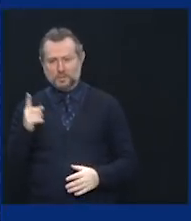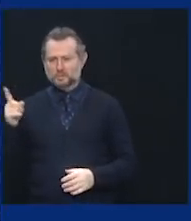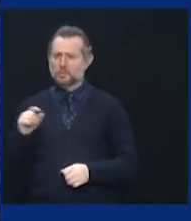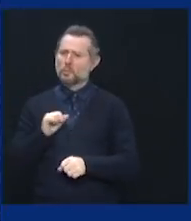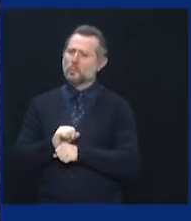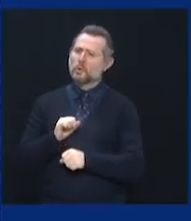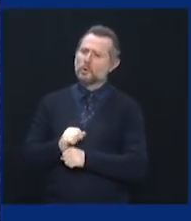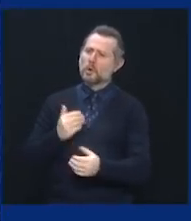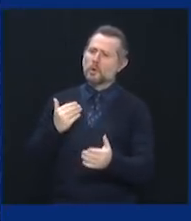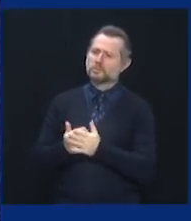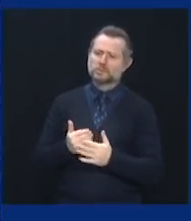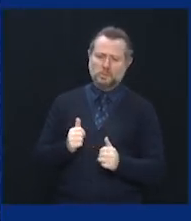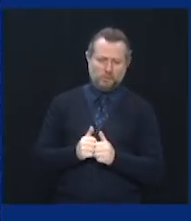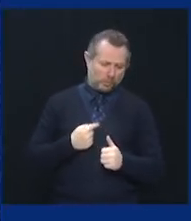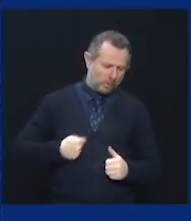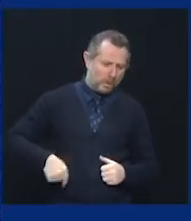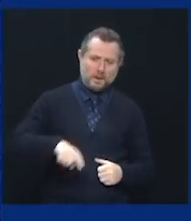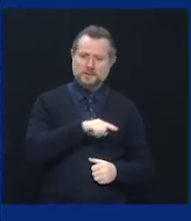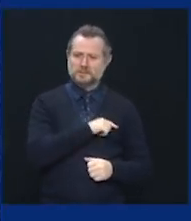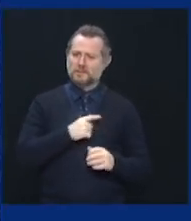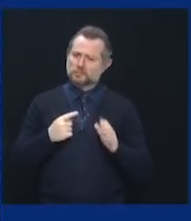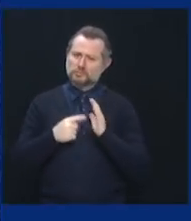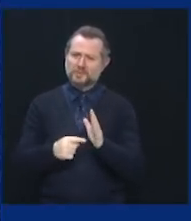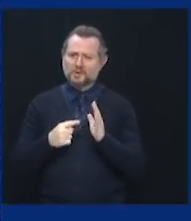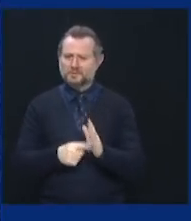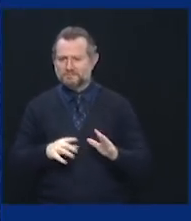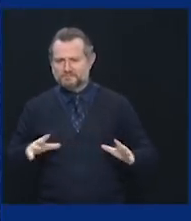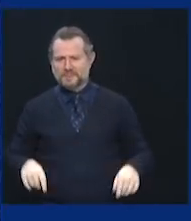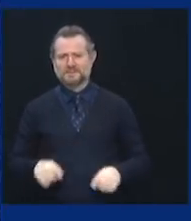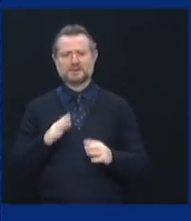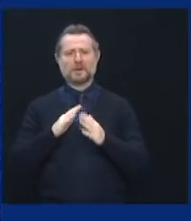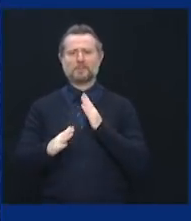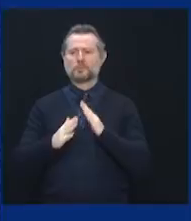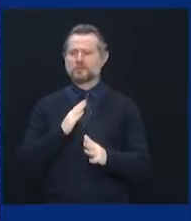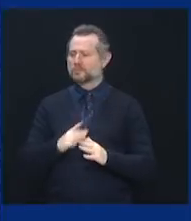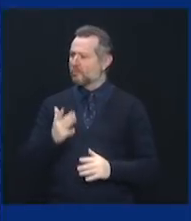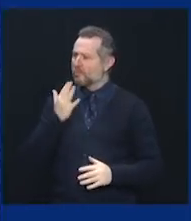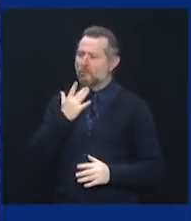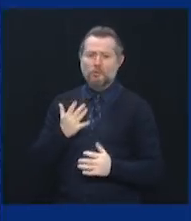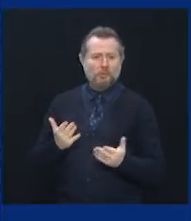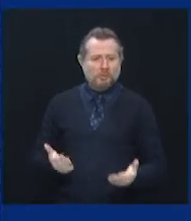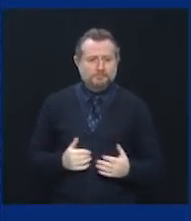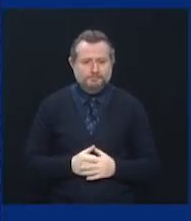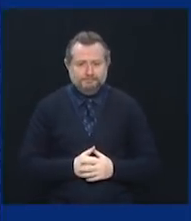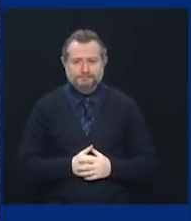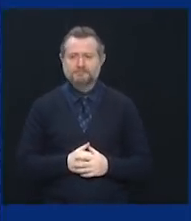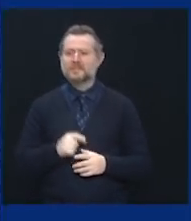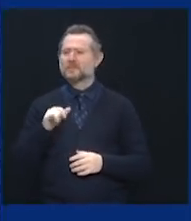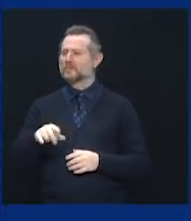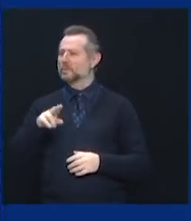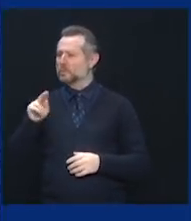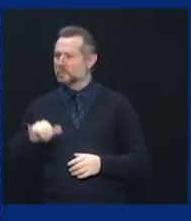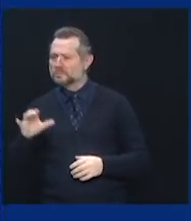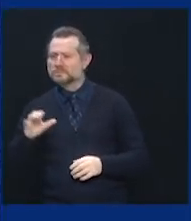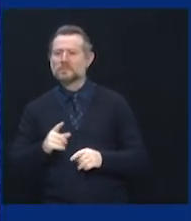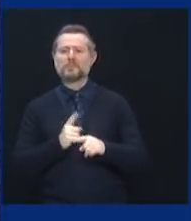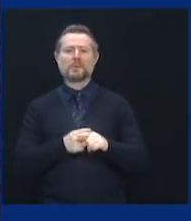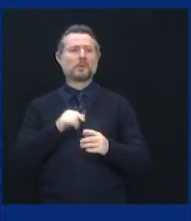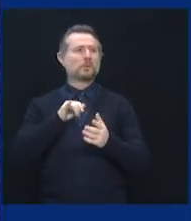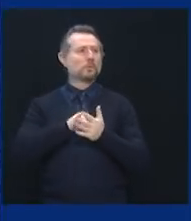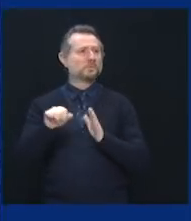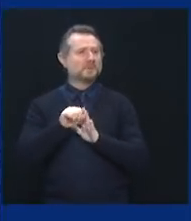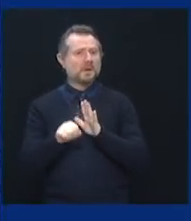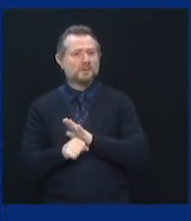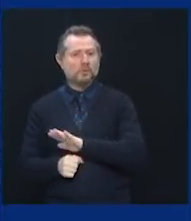with those of us who represent communities of color throughout the city and the state to ensure